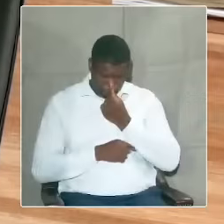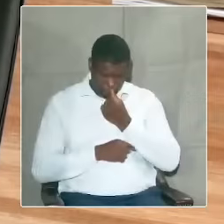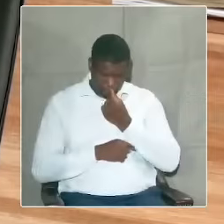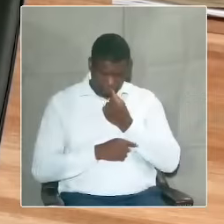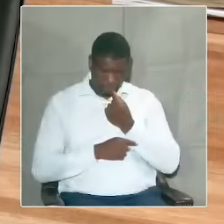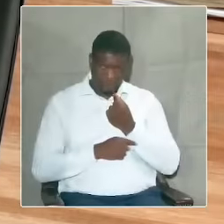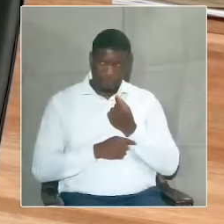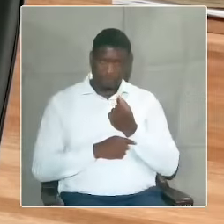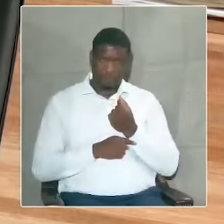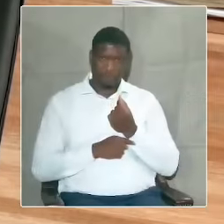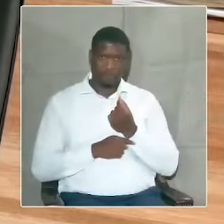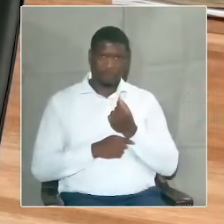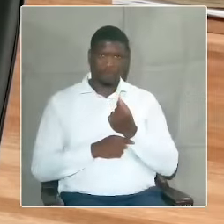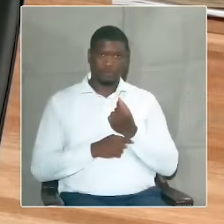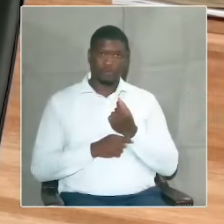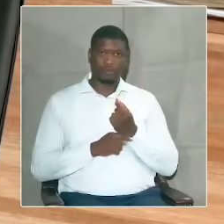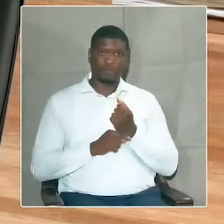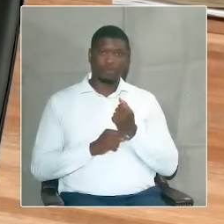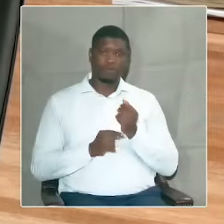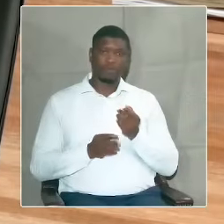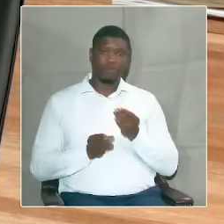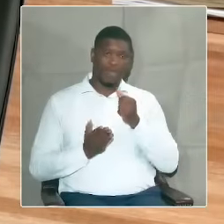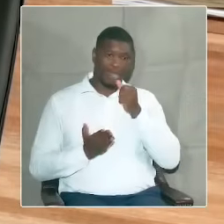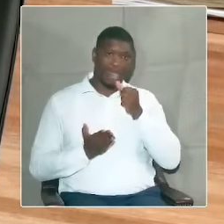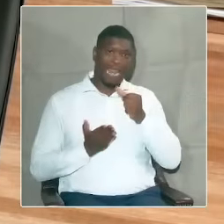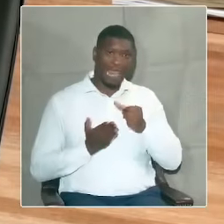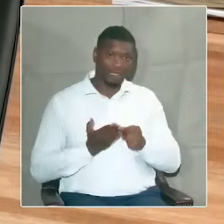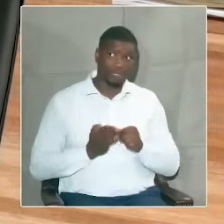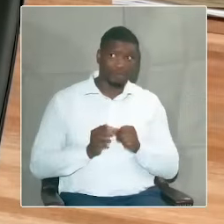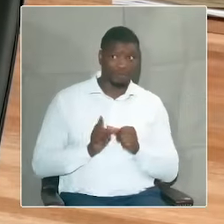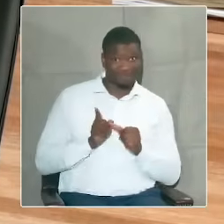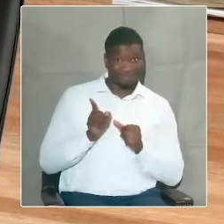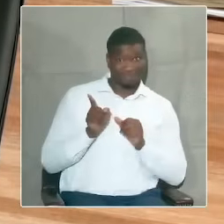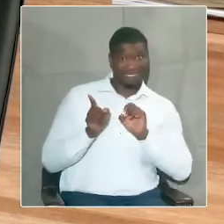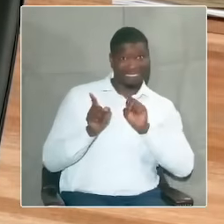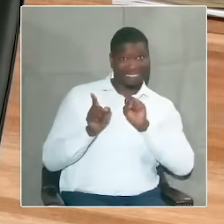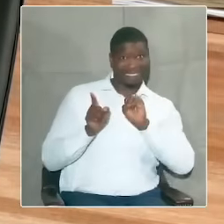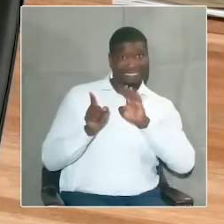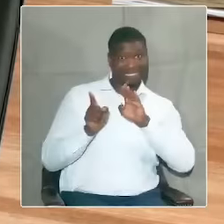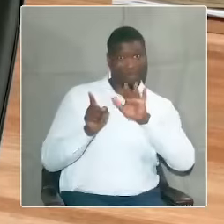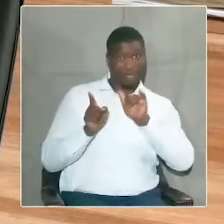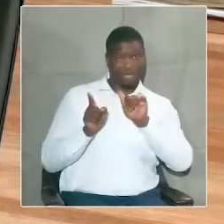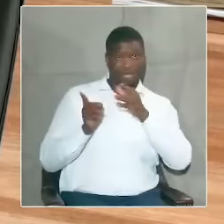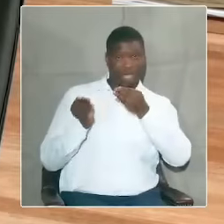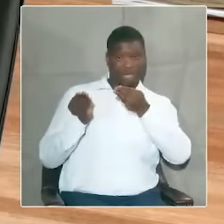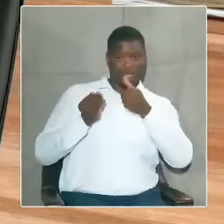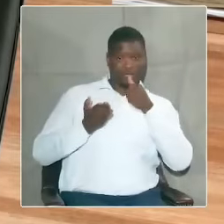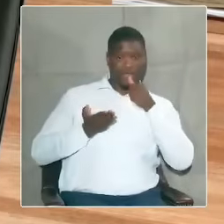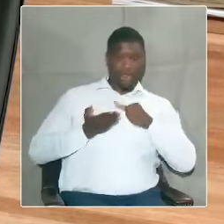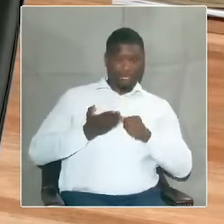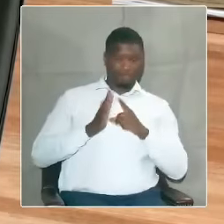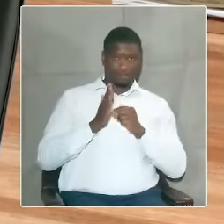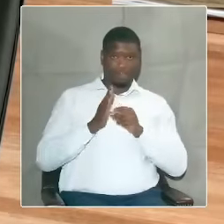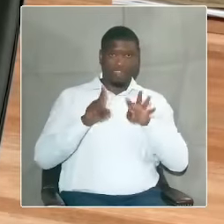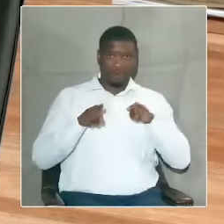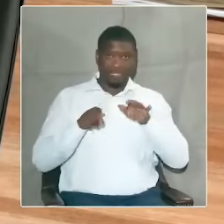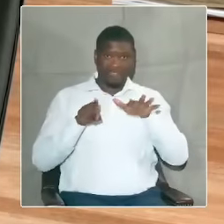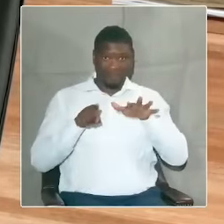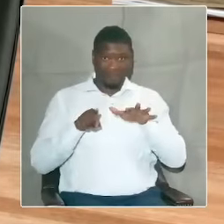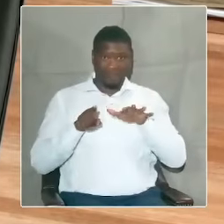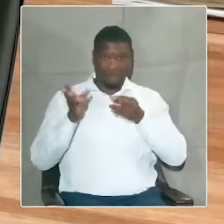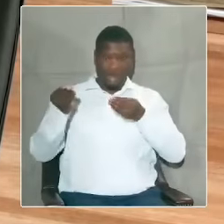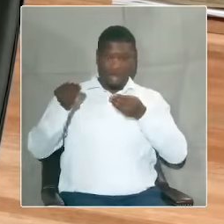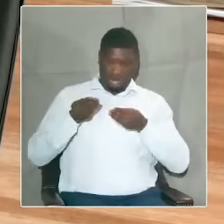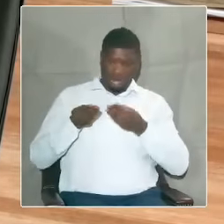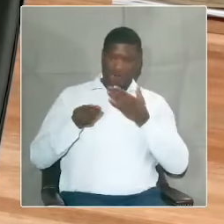the letter that General Sibia had brought to you on the 14th and the 15th, which you refused